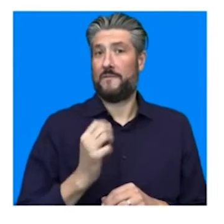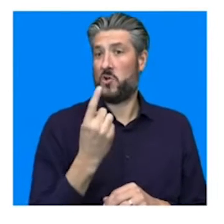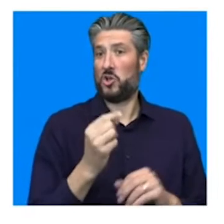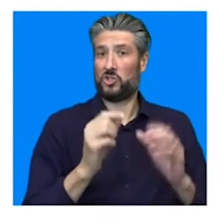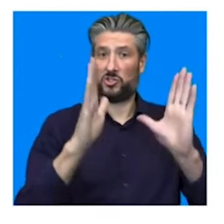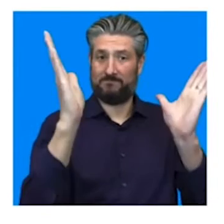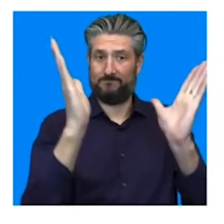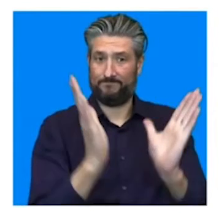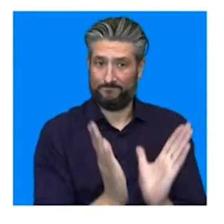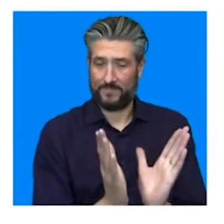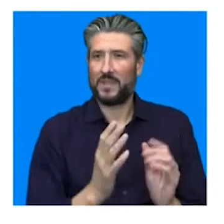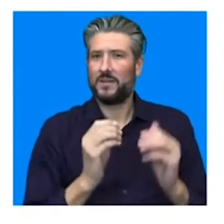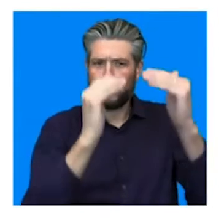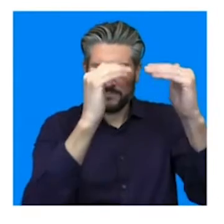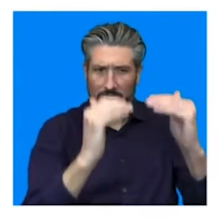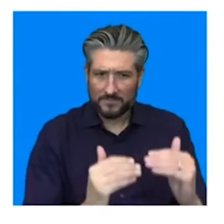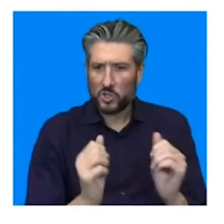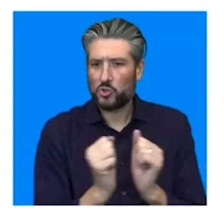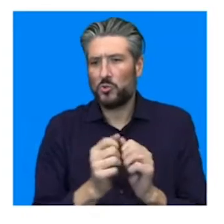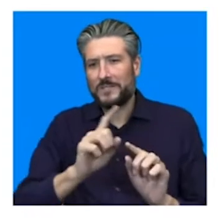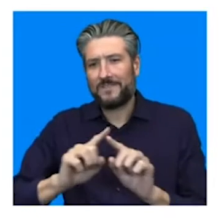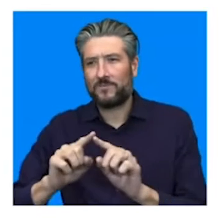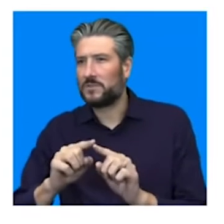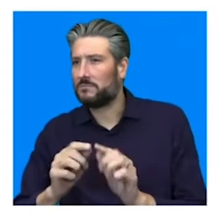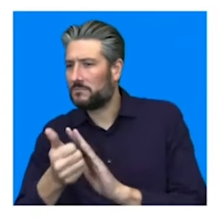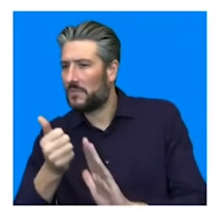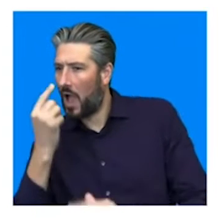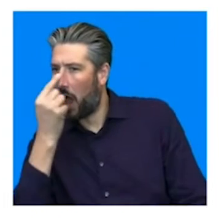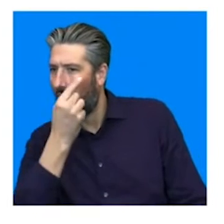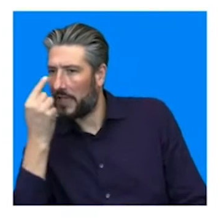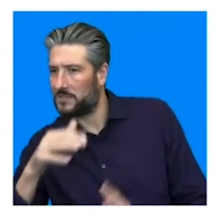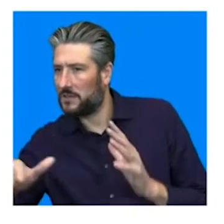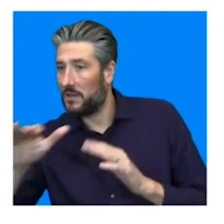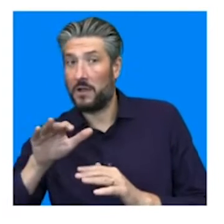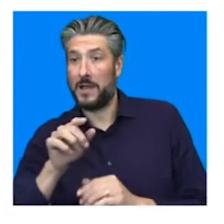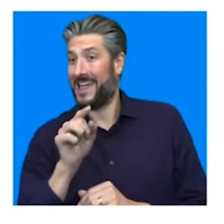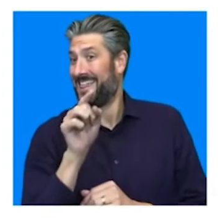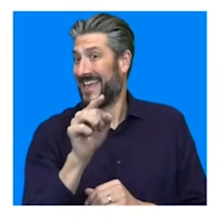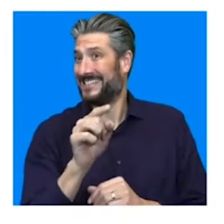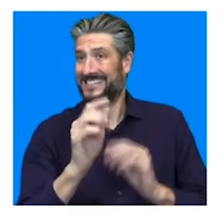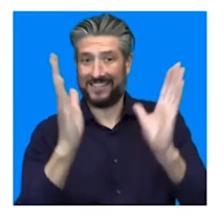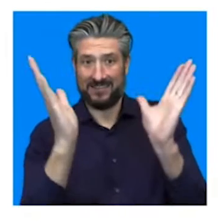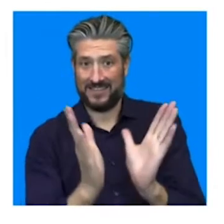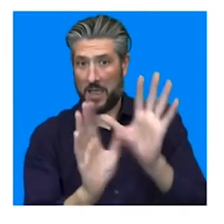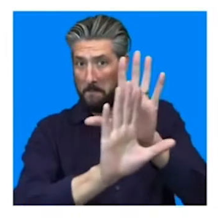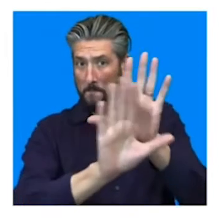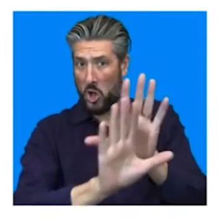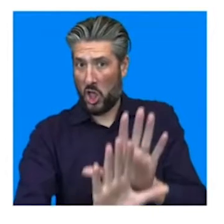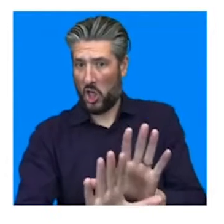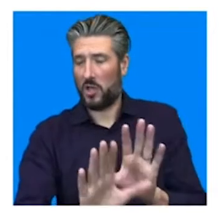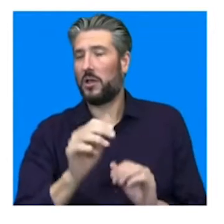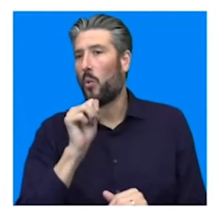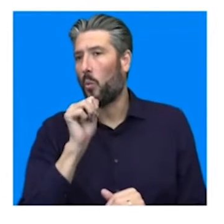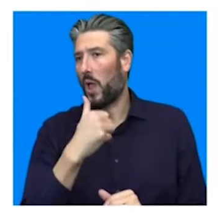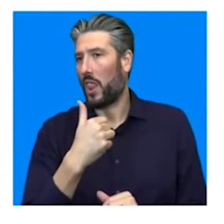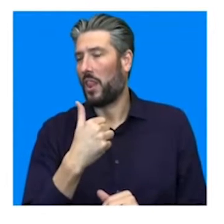viewing distances. What I'm hoping we're going to find with this chart is that the Gaussian blurring kind of swamps all of that. And it means it